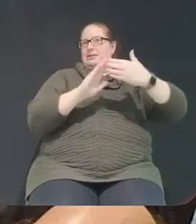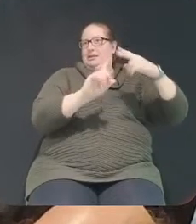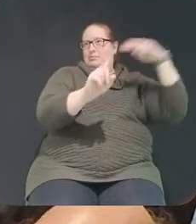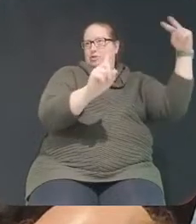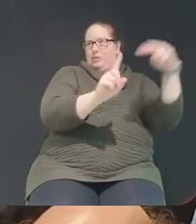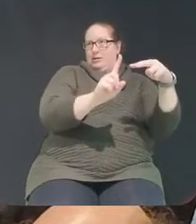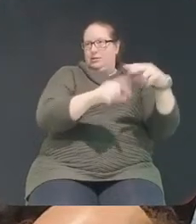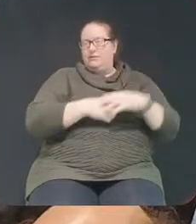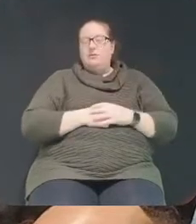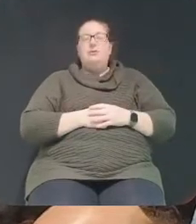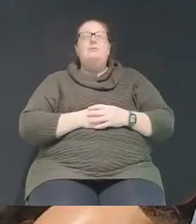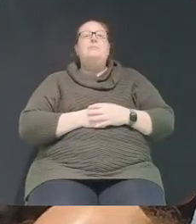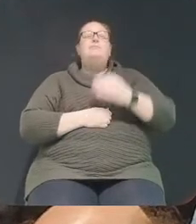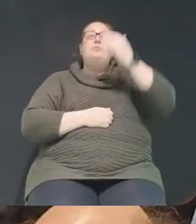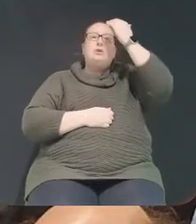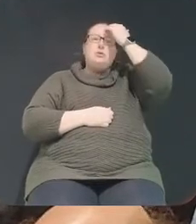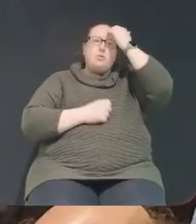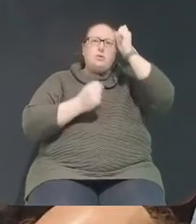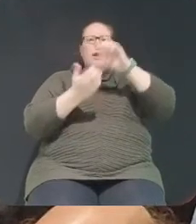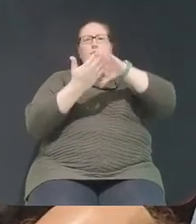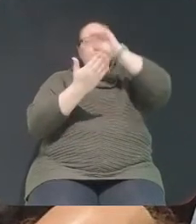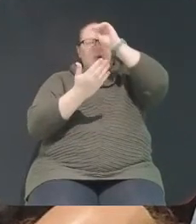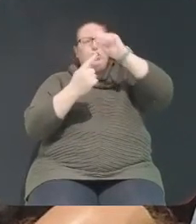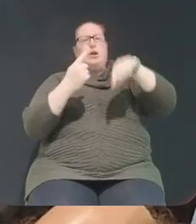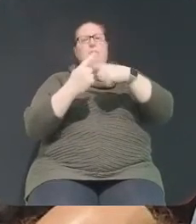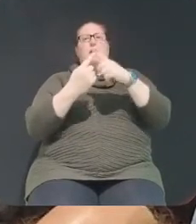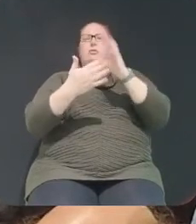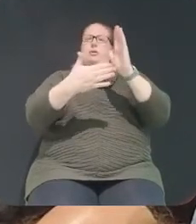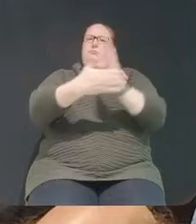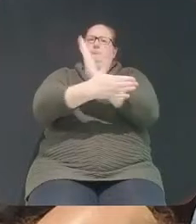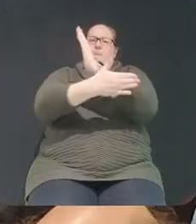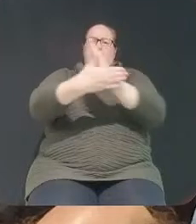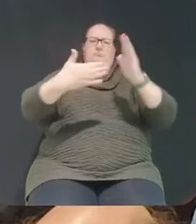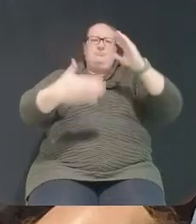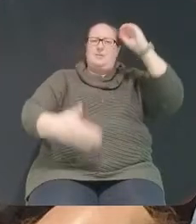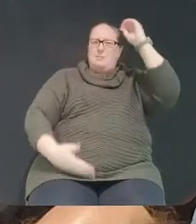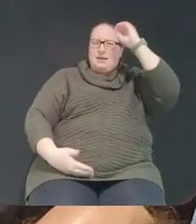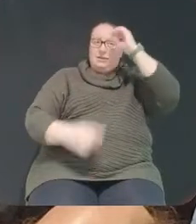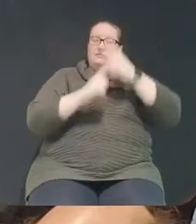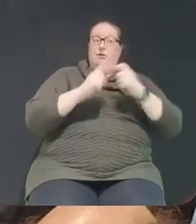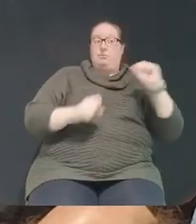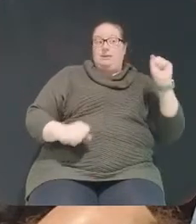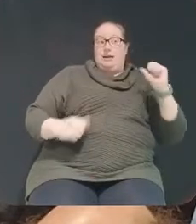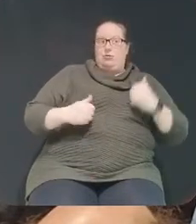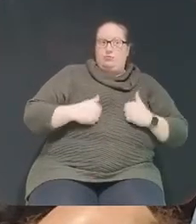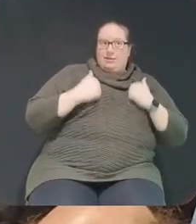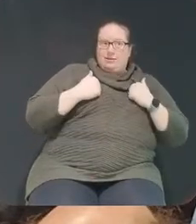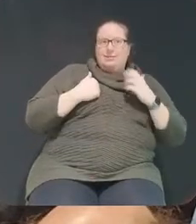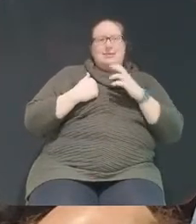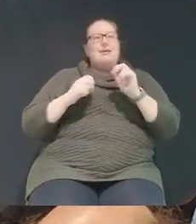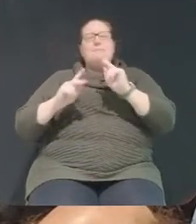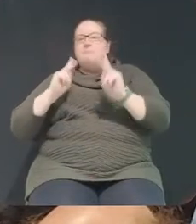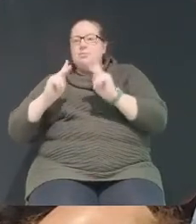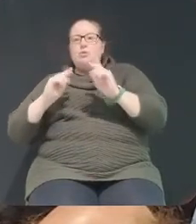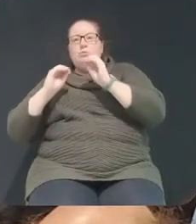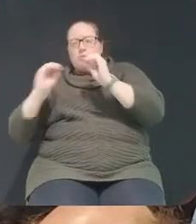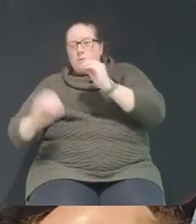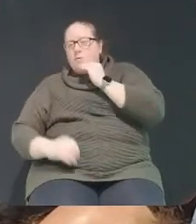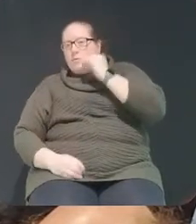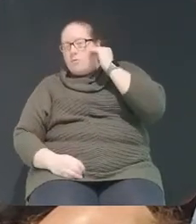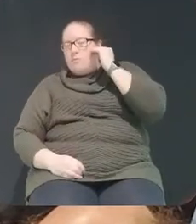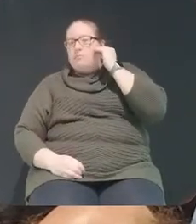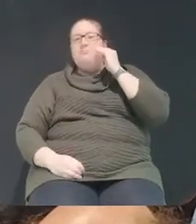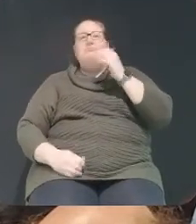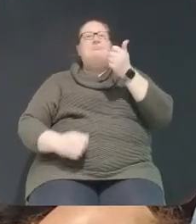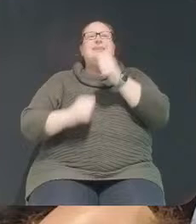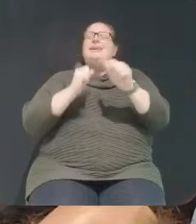You know you will be able to learn about the range of opinions regarding homelessness from Seattle residents and the unhoused. In any archives, it's